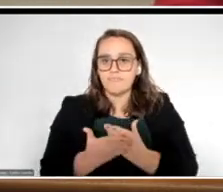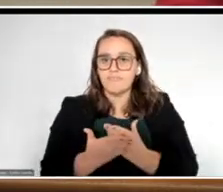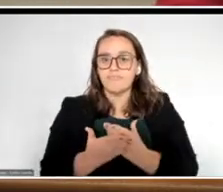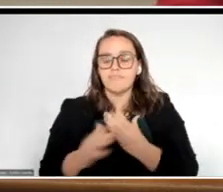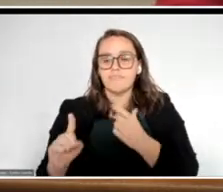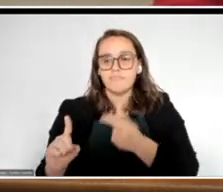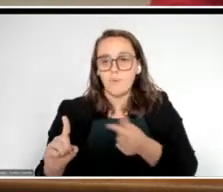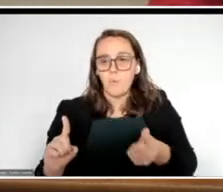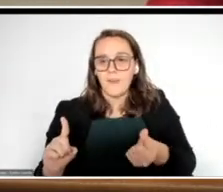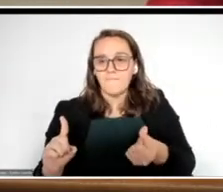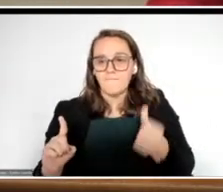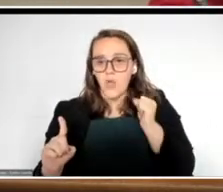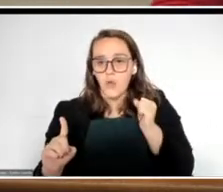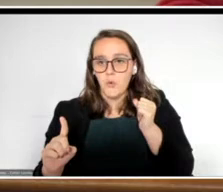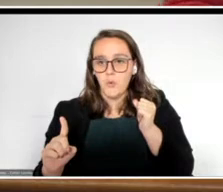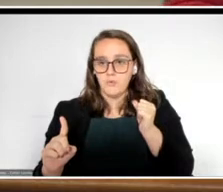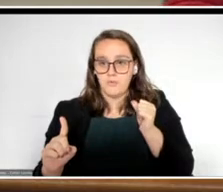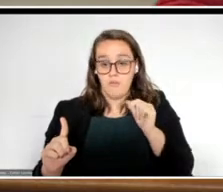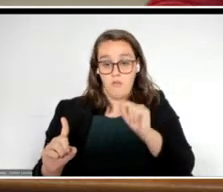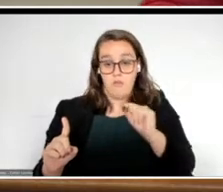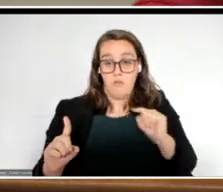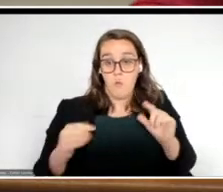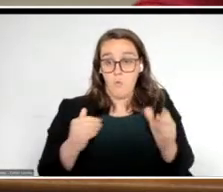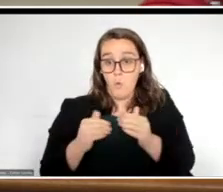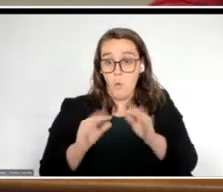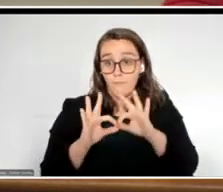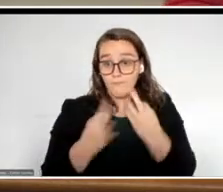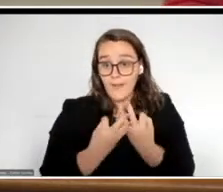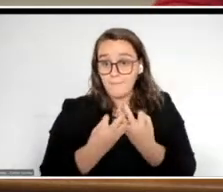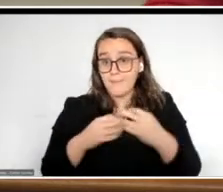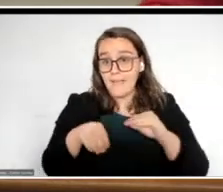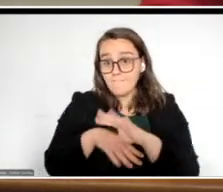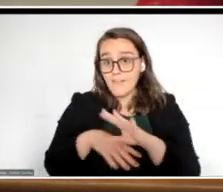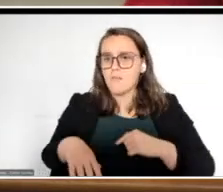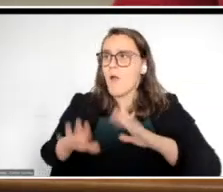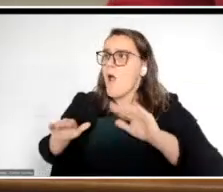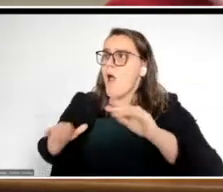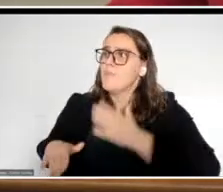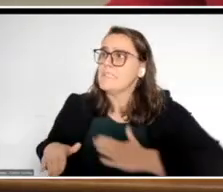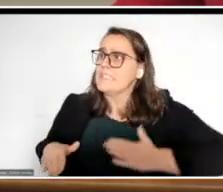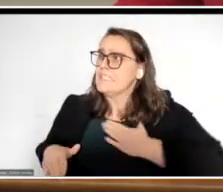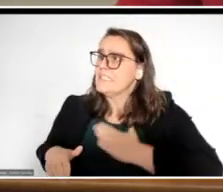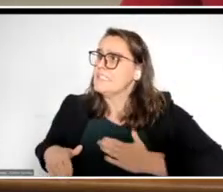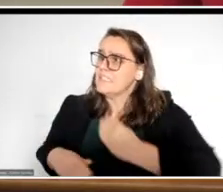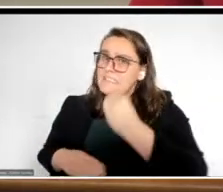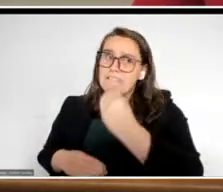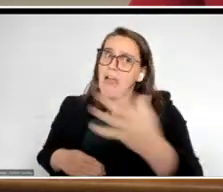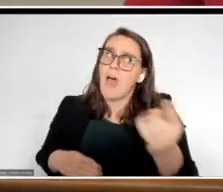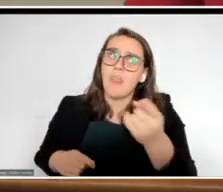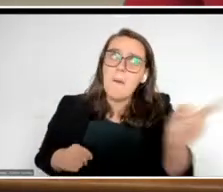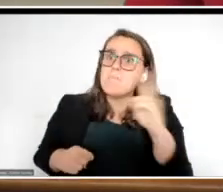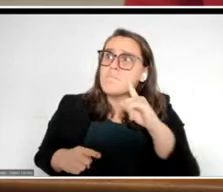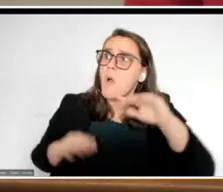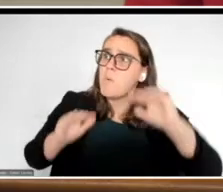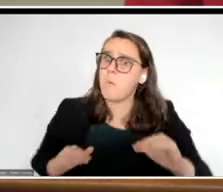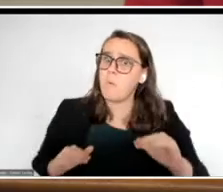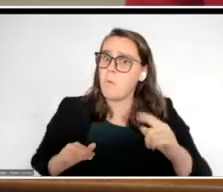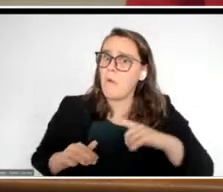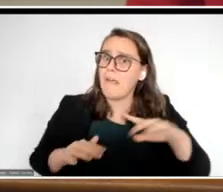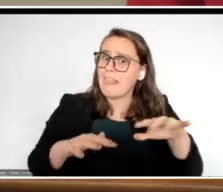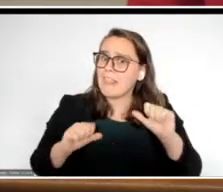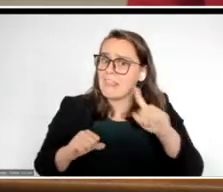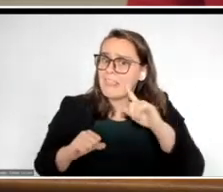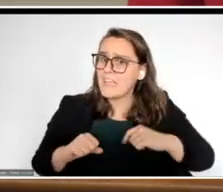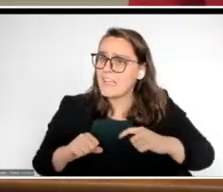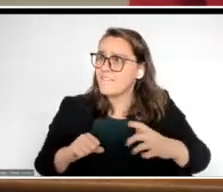his closest advisors and family members to tell his supporters to stand down and leave the Capitol. Here's the